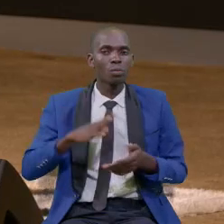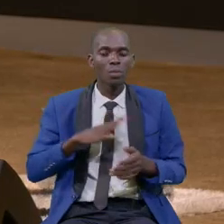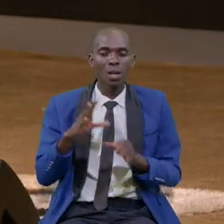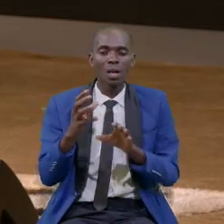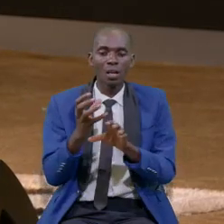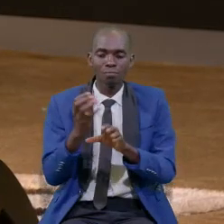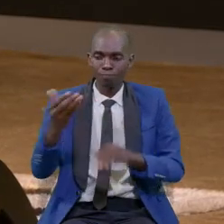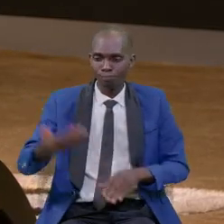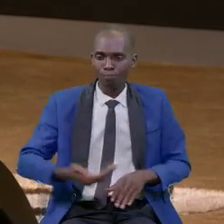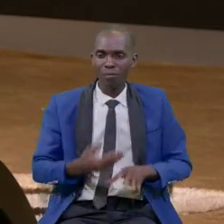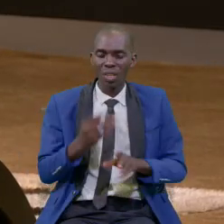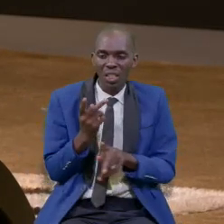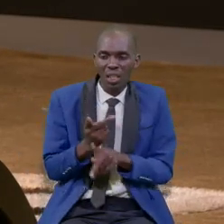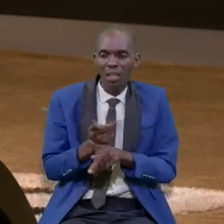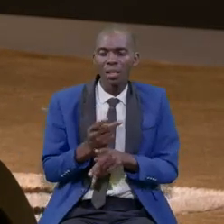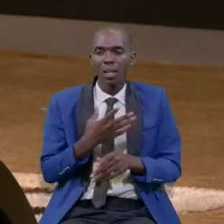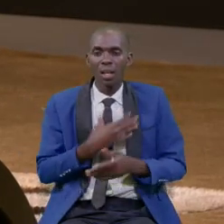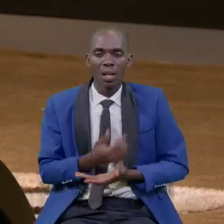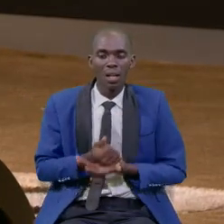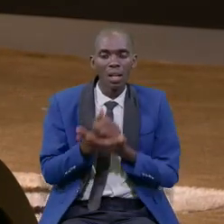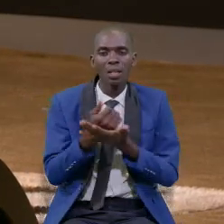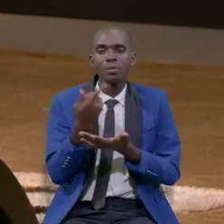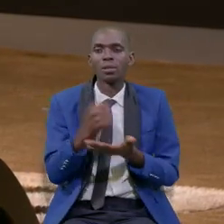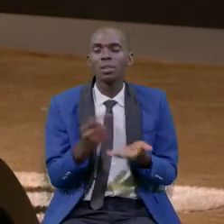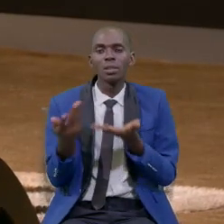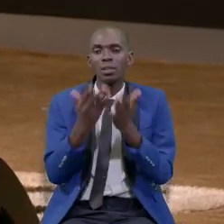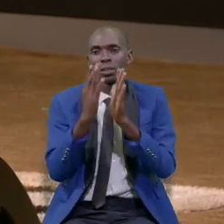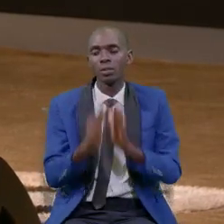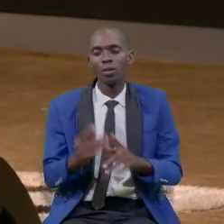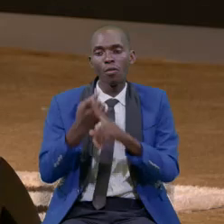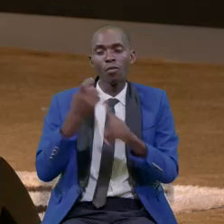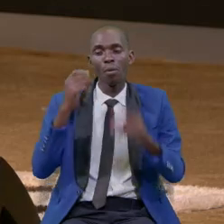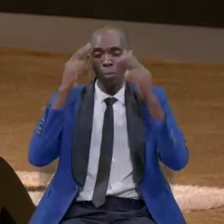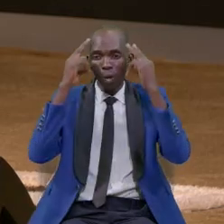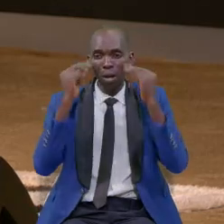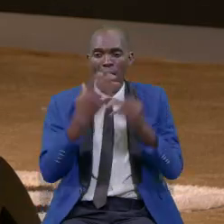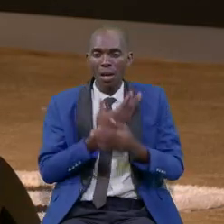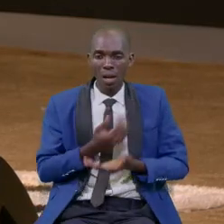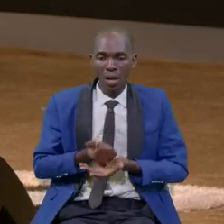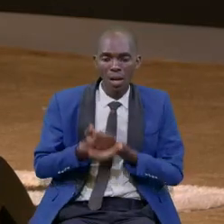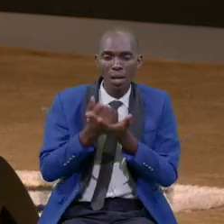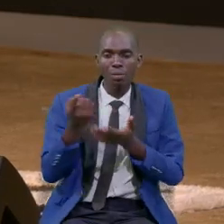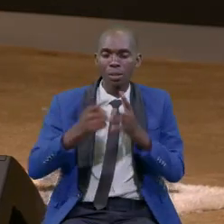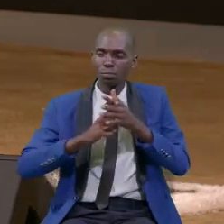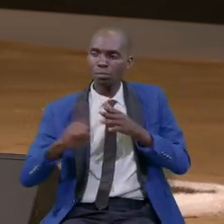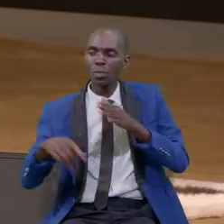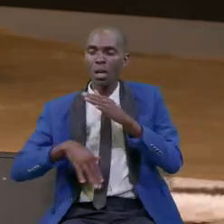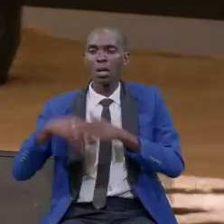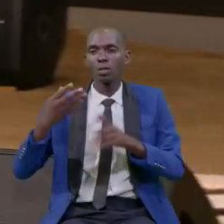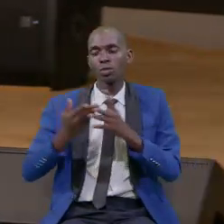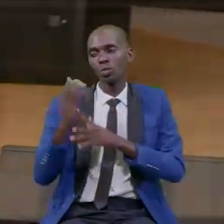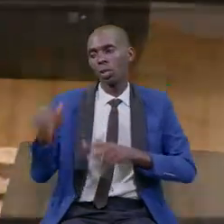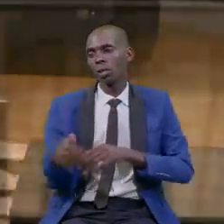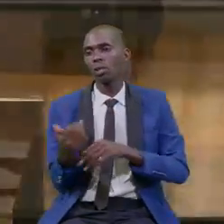the messengers and had sent them out another way. Look at